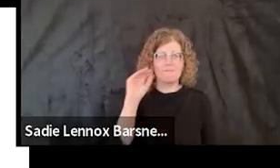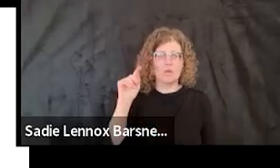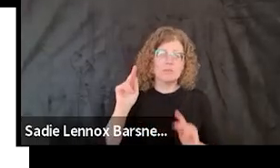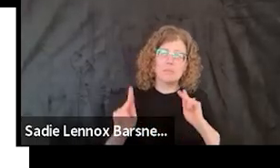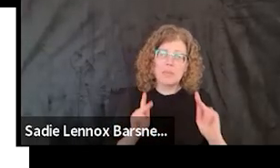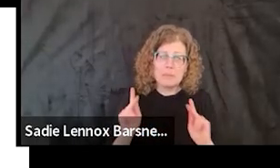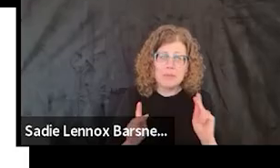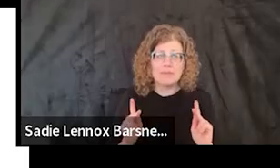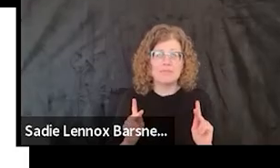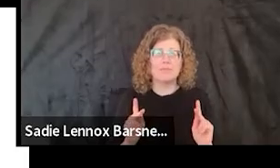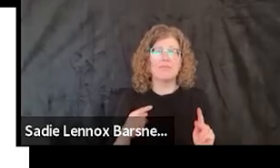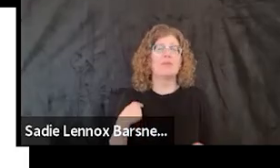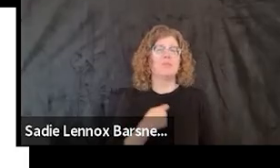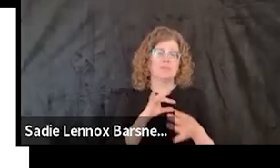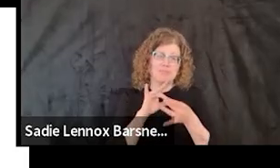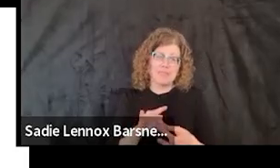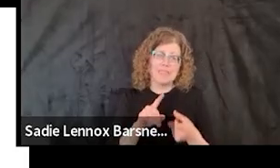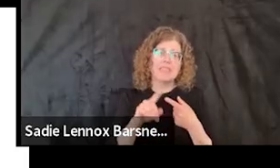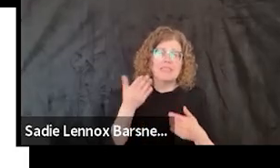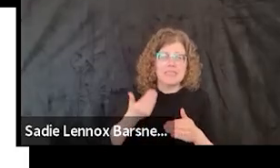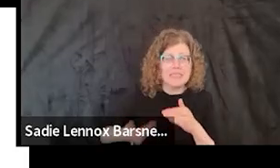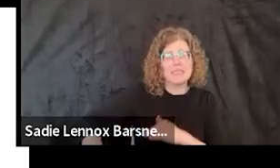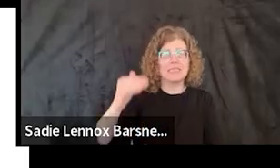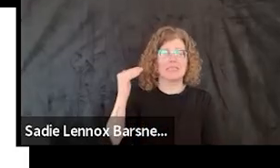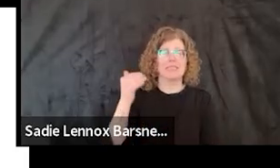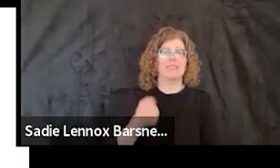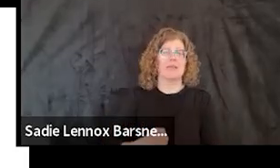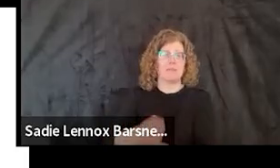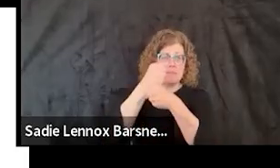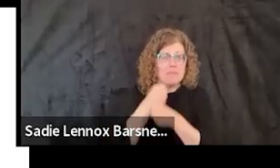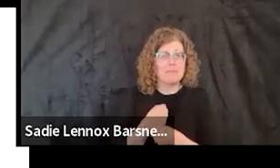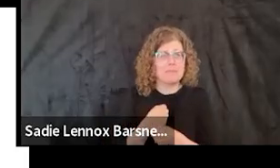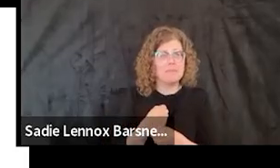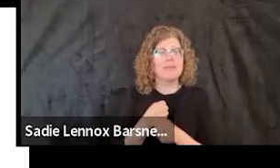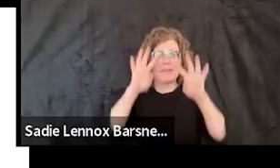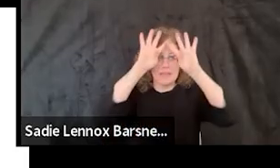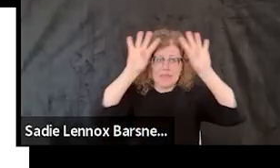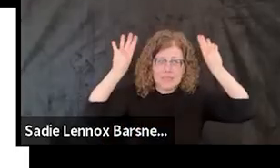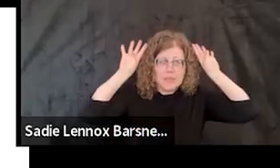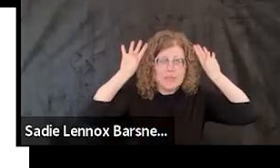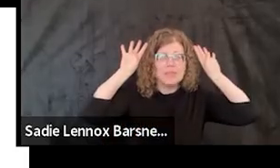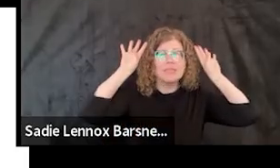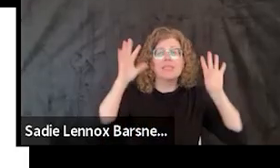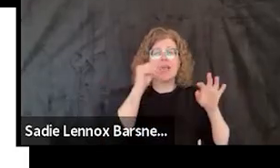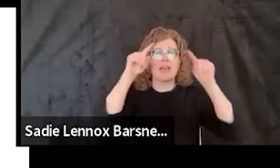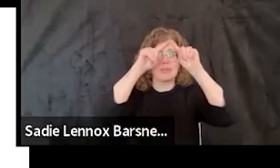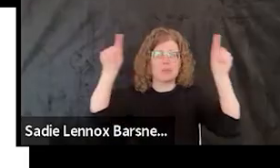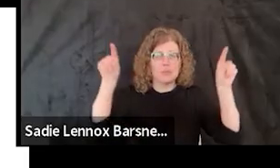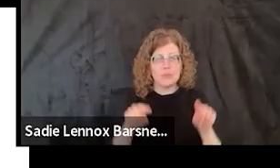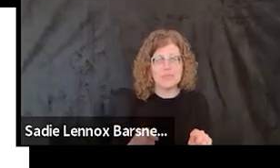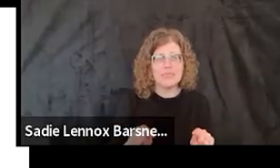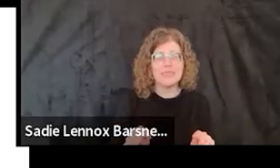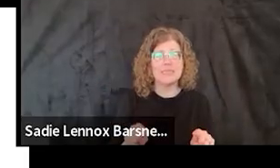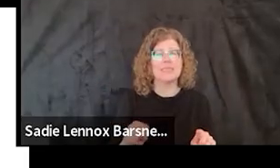the Siksika, Kainai, and Piikani nations, as well as Treaty 7 signatories, the Tsuut'ina Nation,